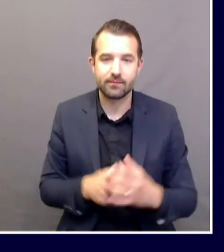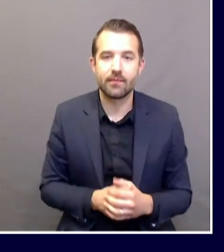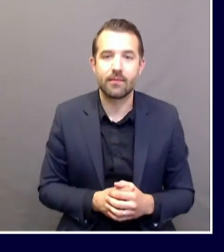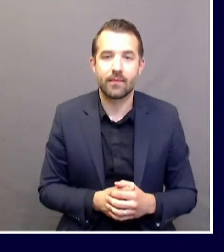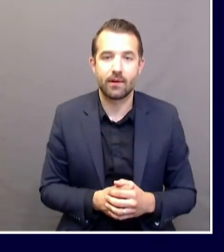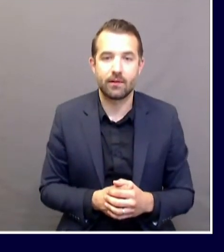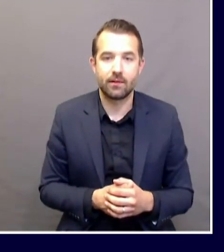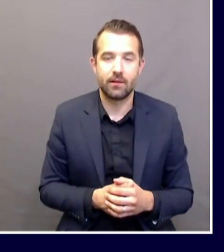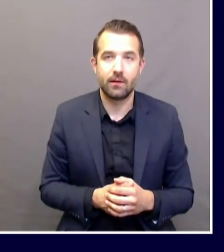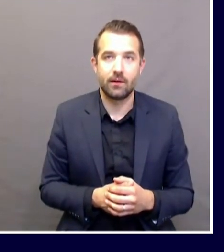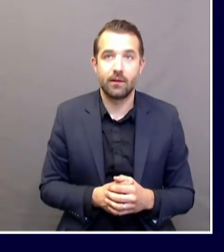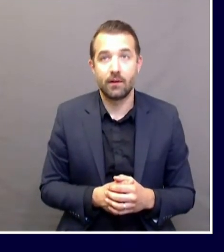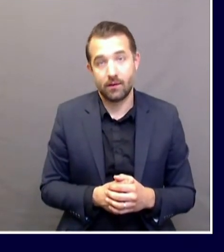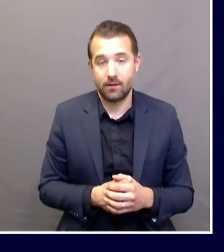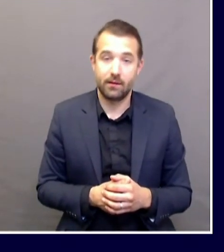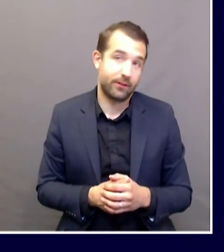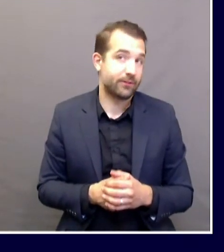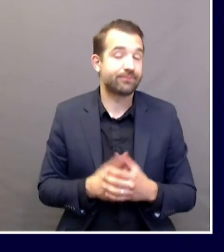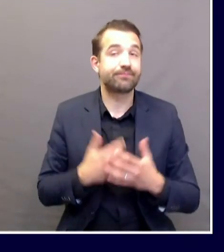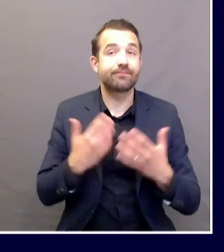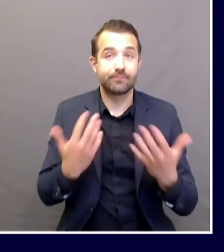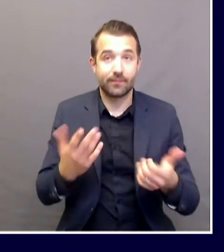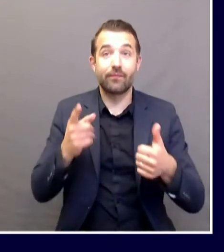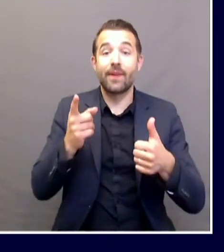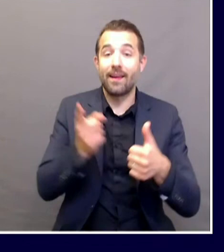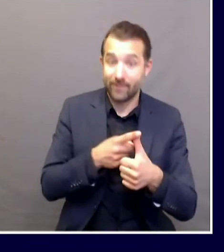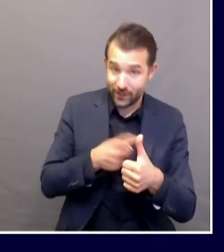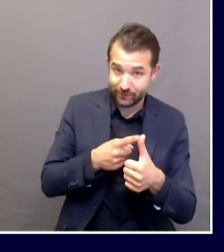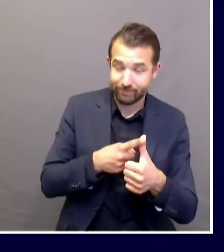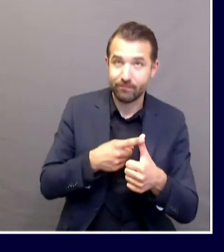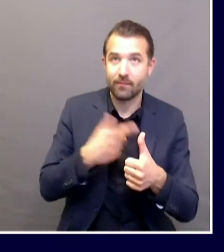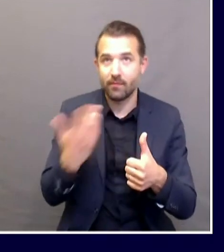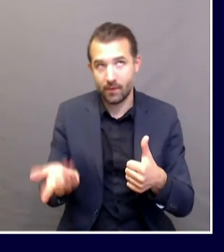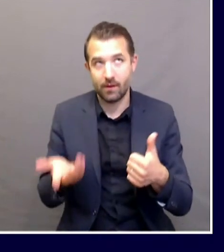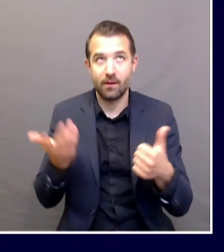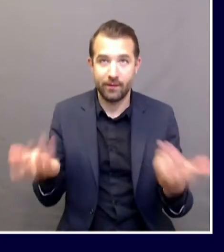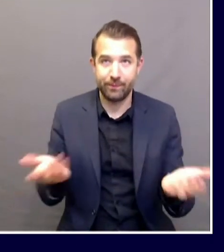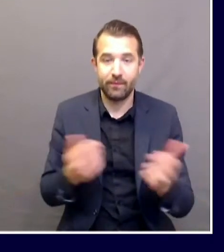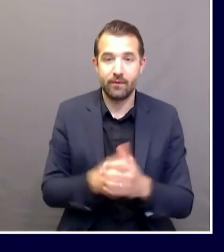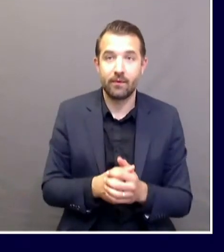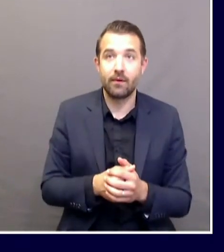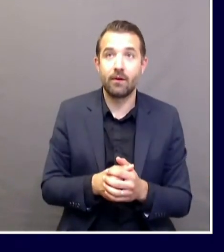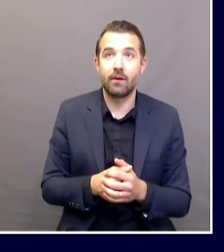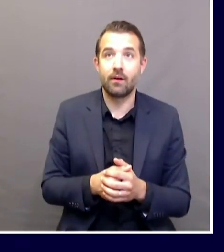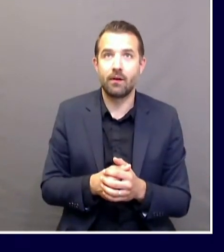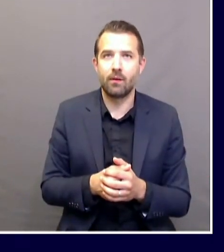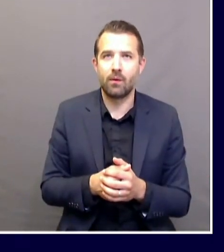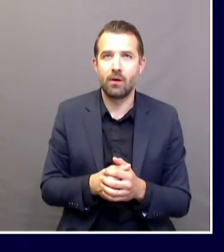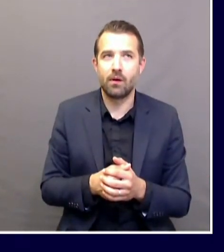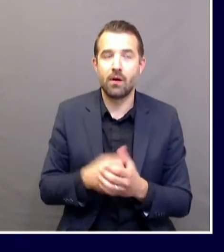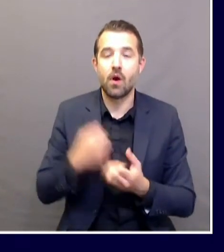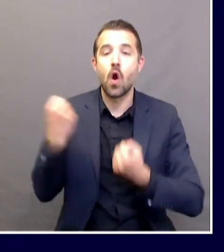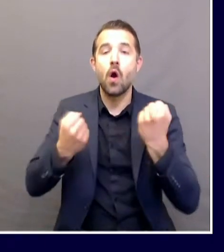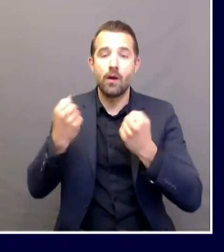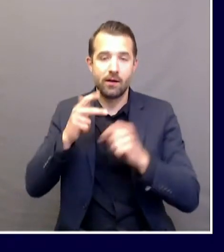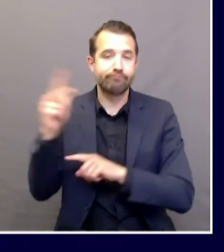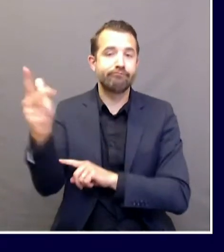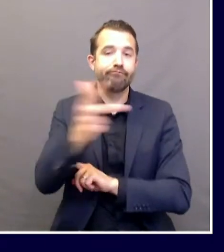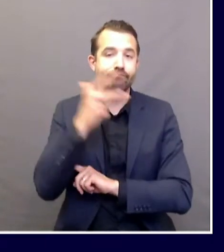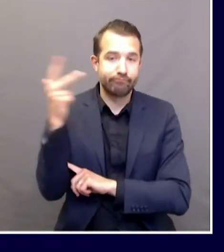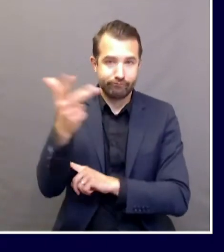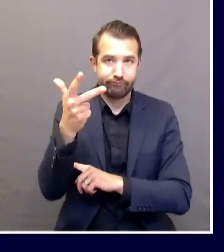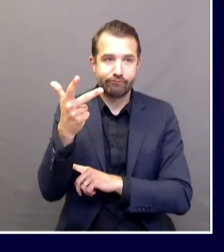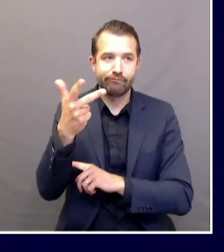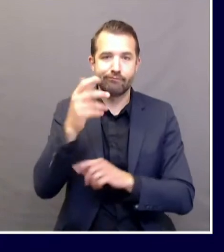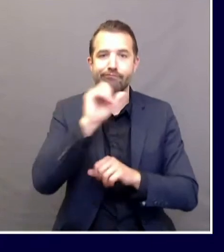Is there any update, first of all, regarding where we are with the mobile unit and sort of attempting to use a